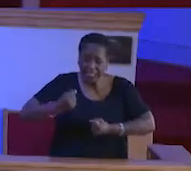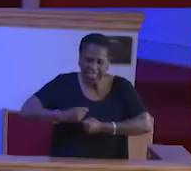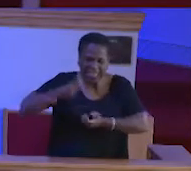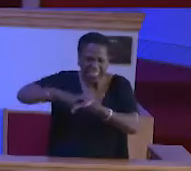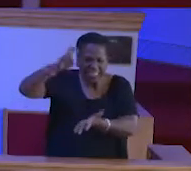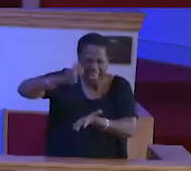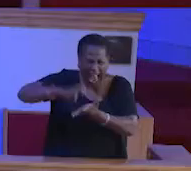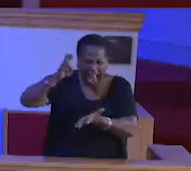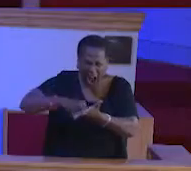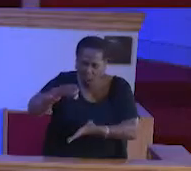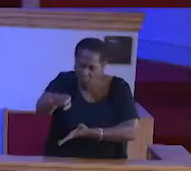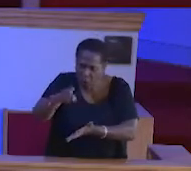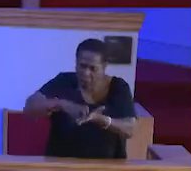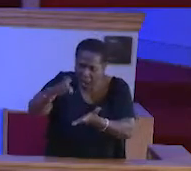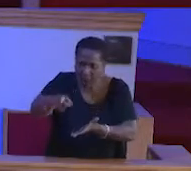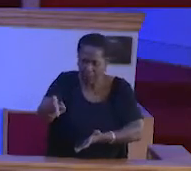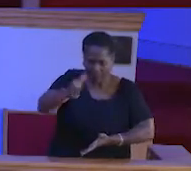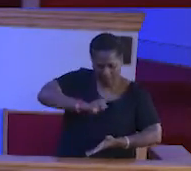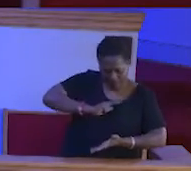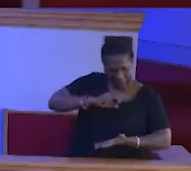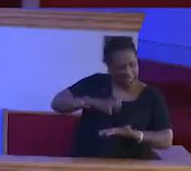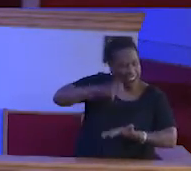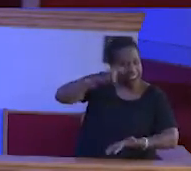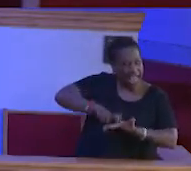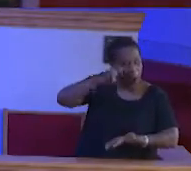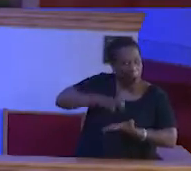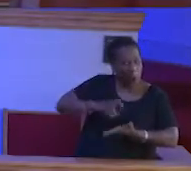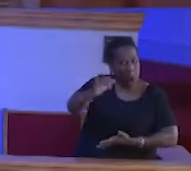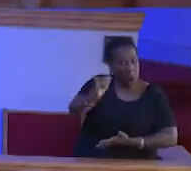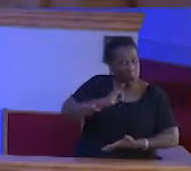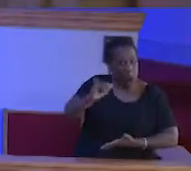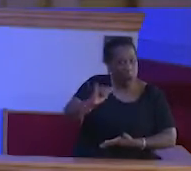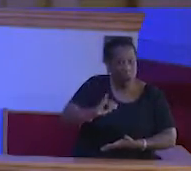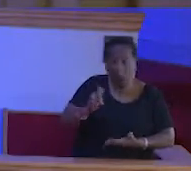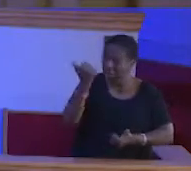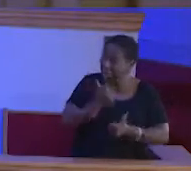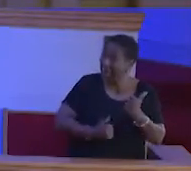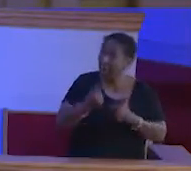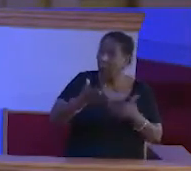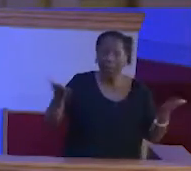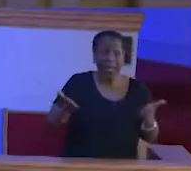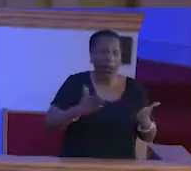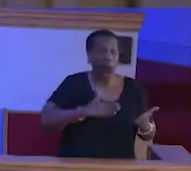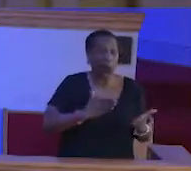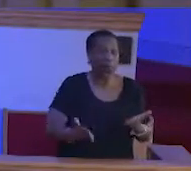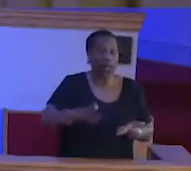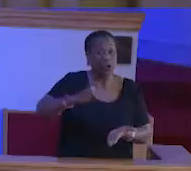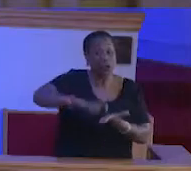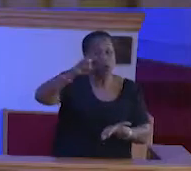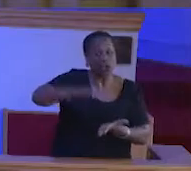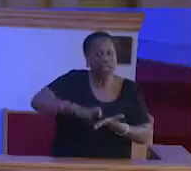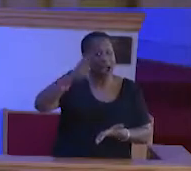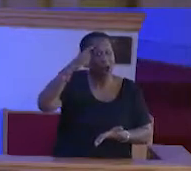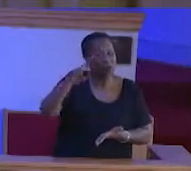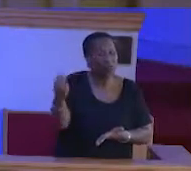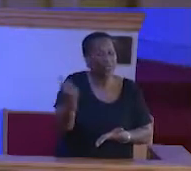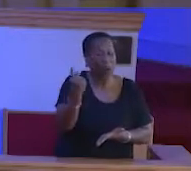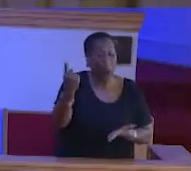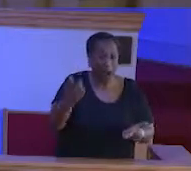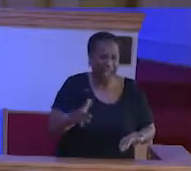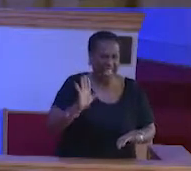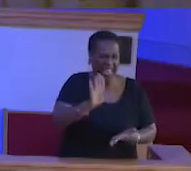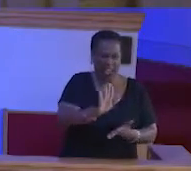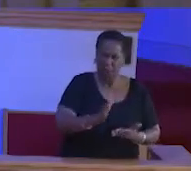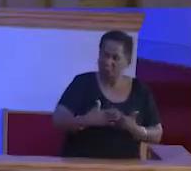you shout for them. I wonder, is there anybody here that's willing to shout for somebody in